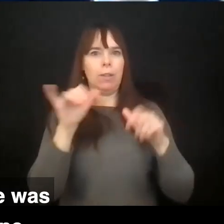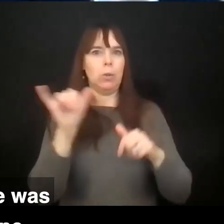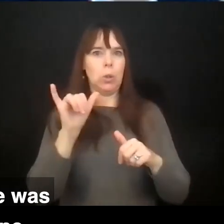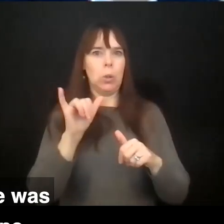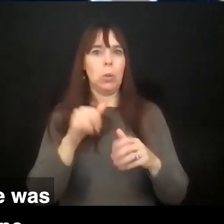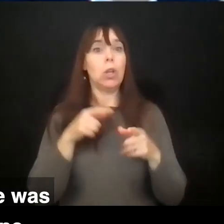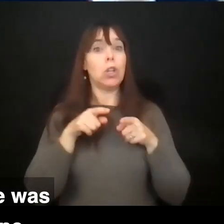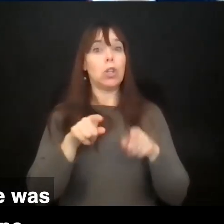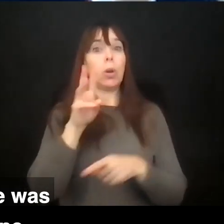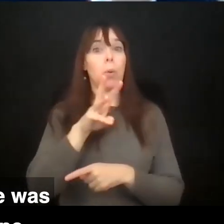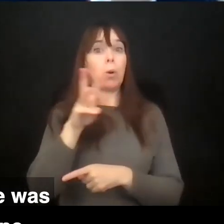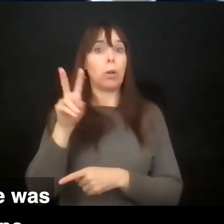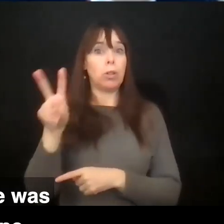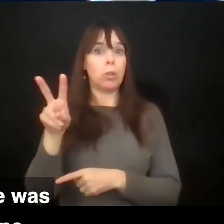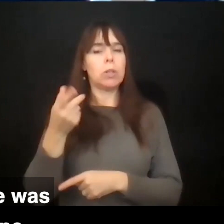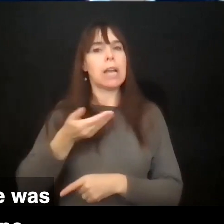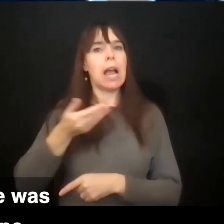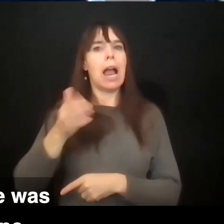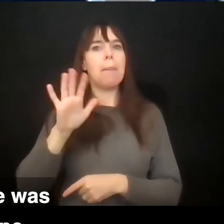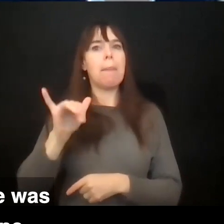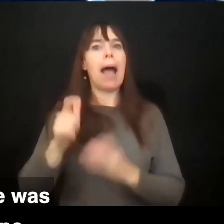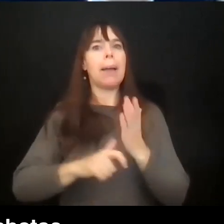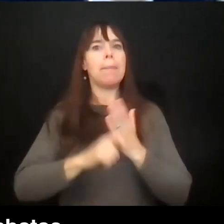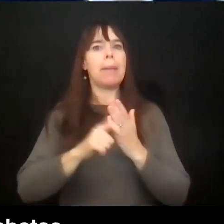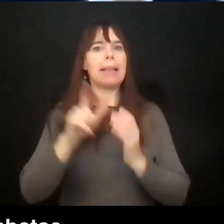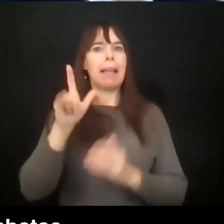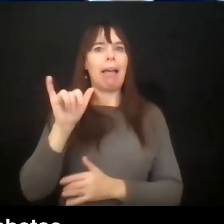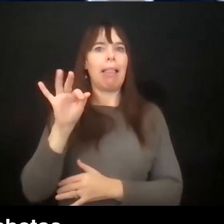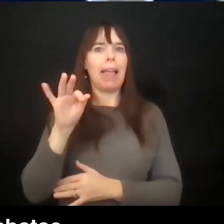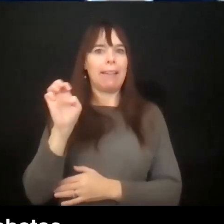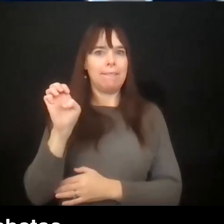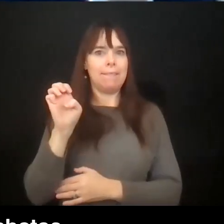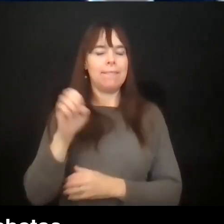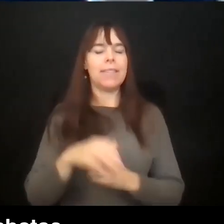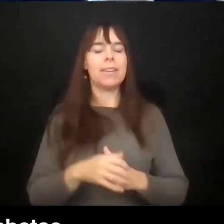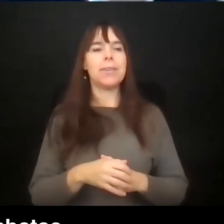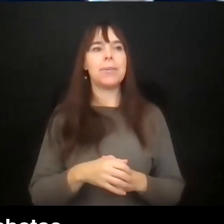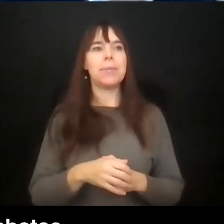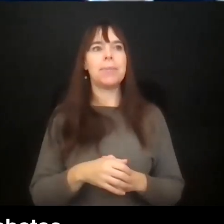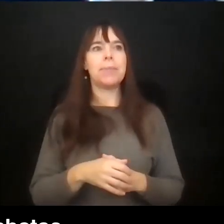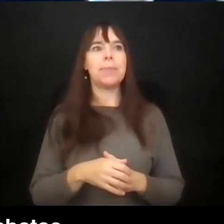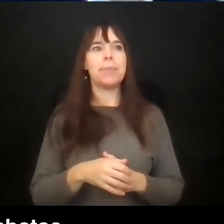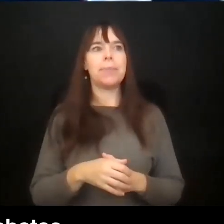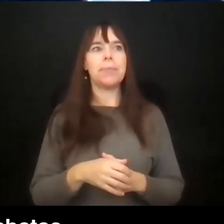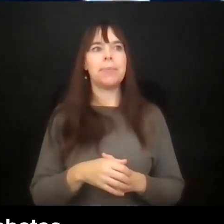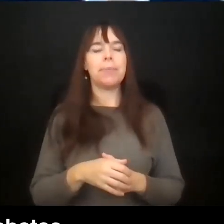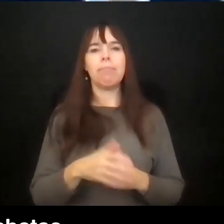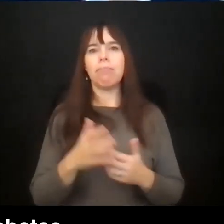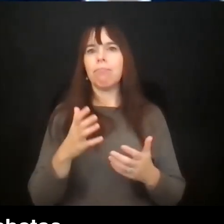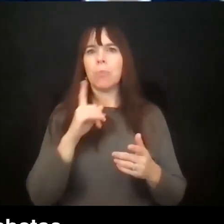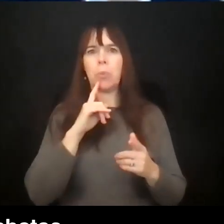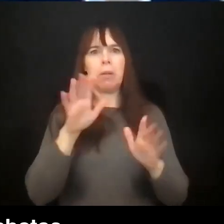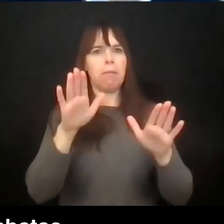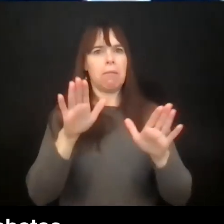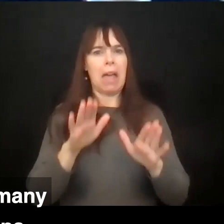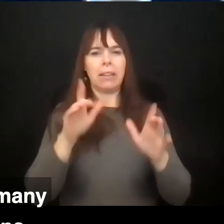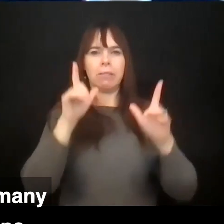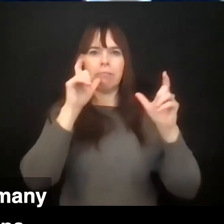During World War II, she was hired by Life magazine. She did some fabulous